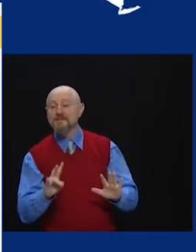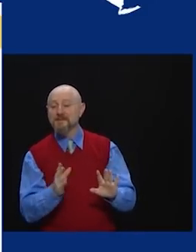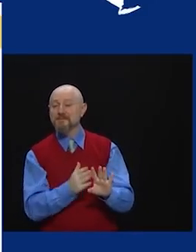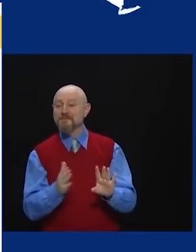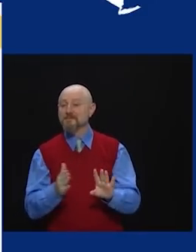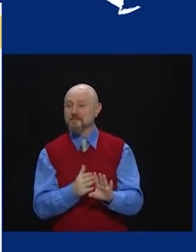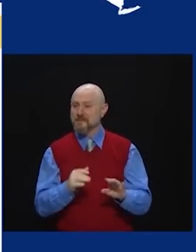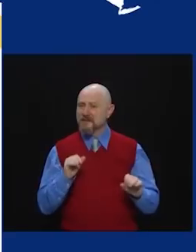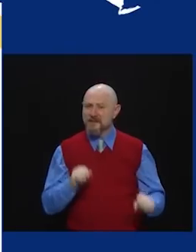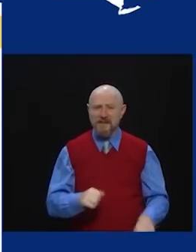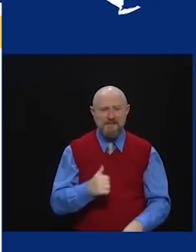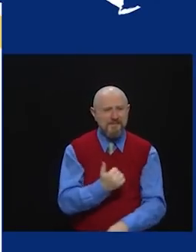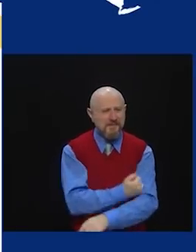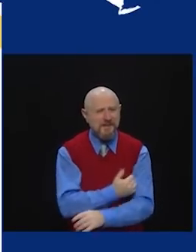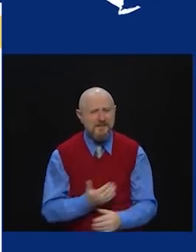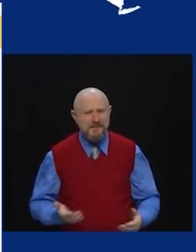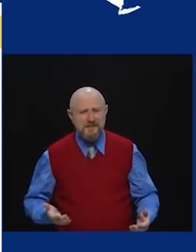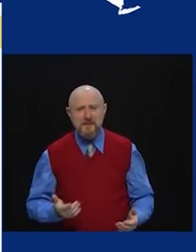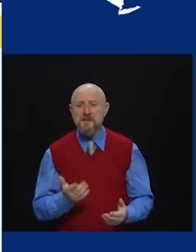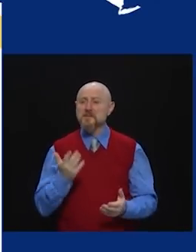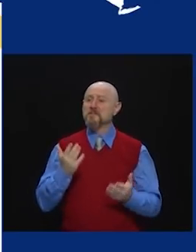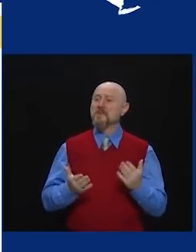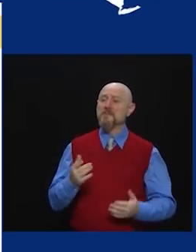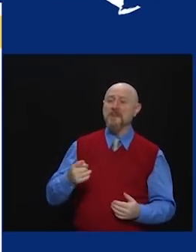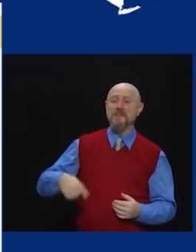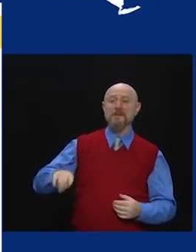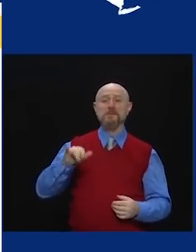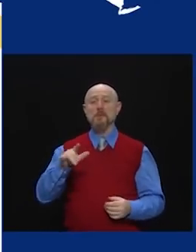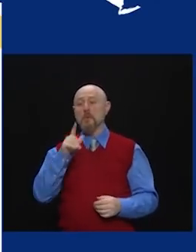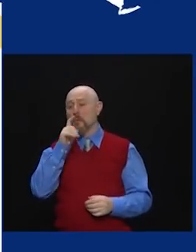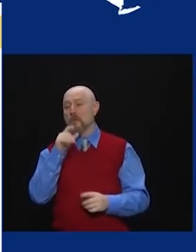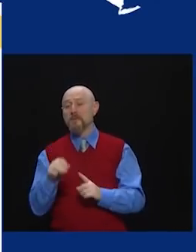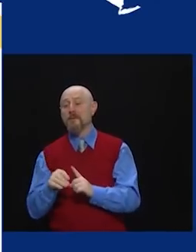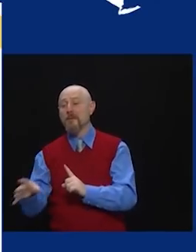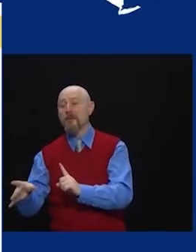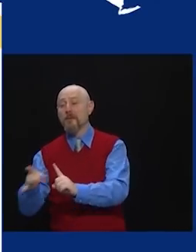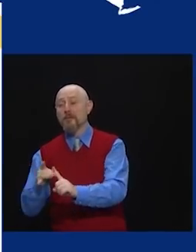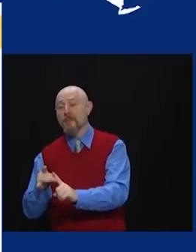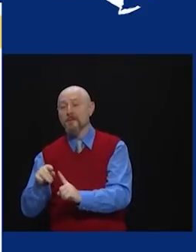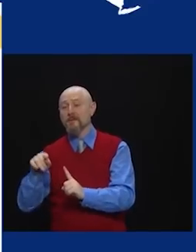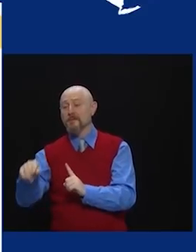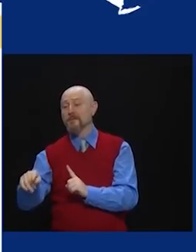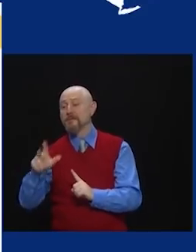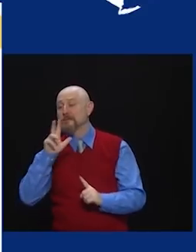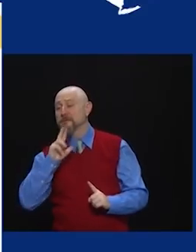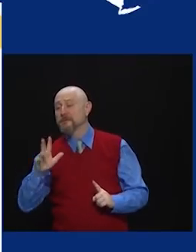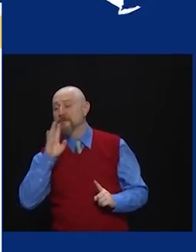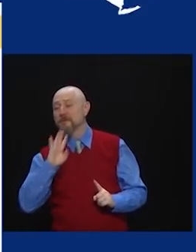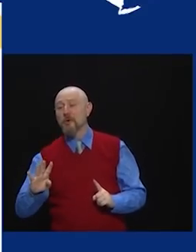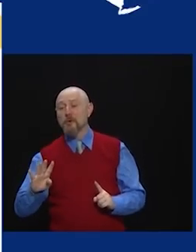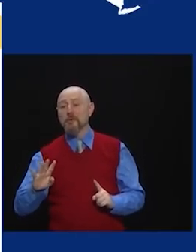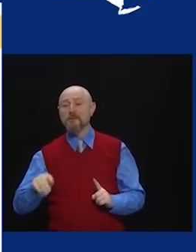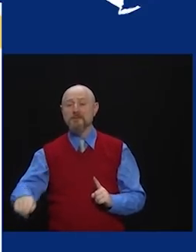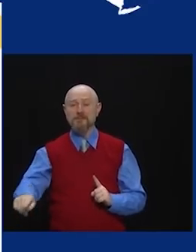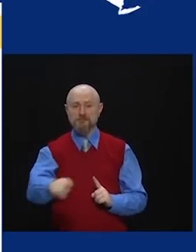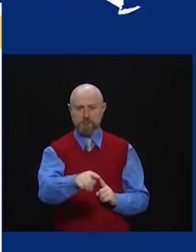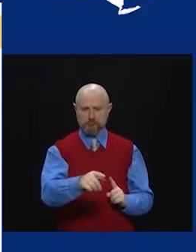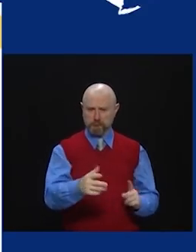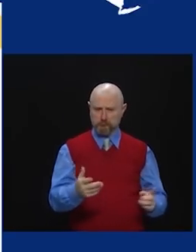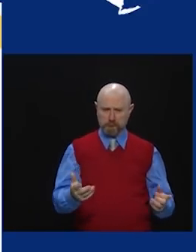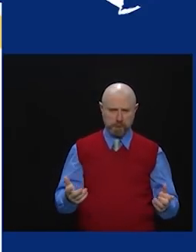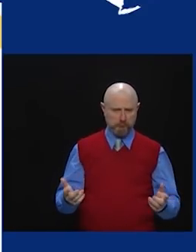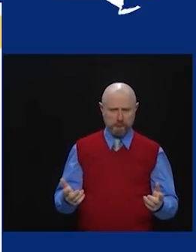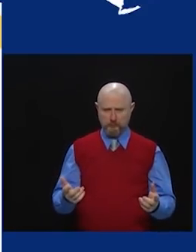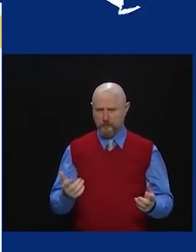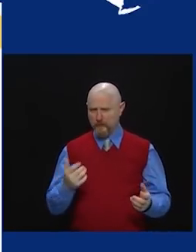might actually be the ones who transmit it to your 2-year-old or your 3-year-old or your 4-year-old. This is going on in your own home if we don't take the